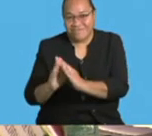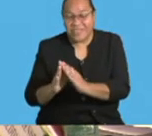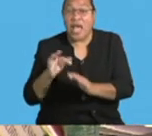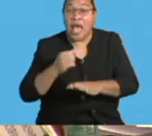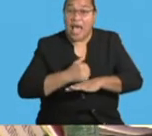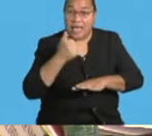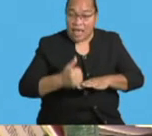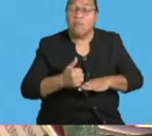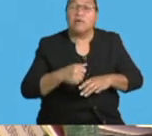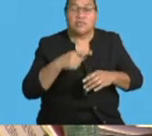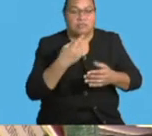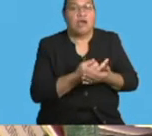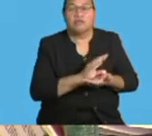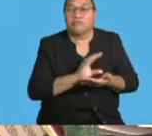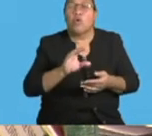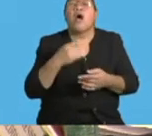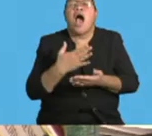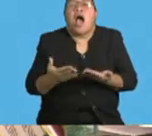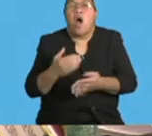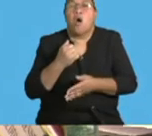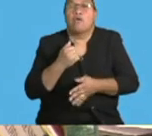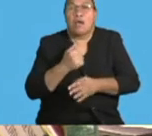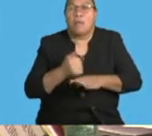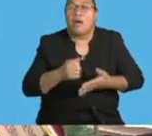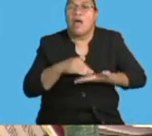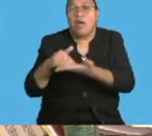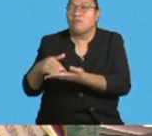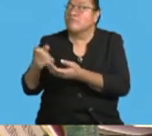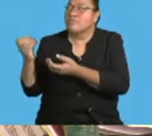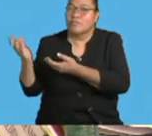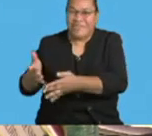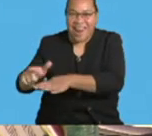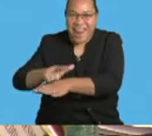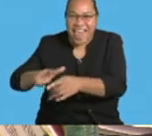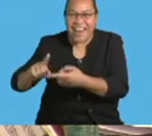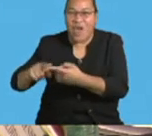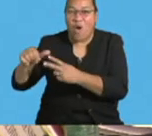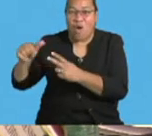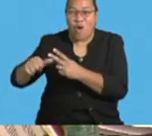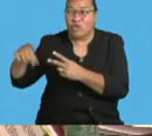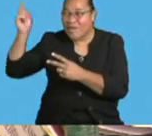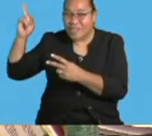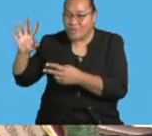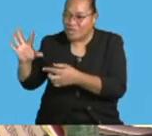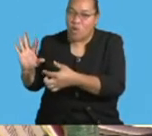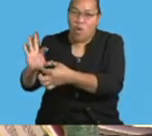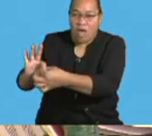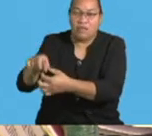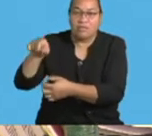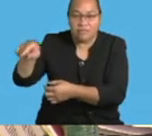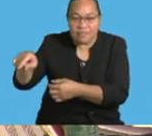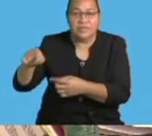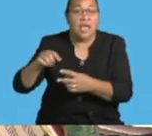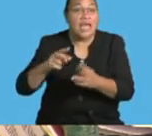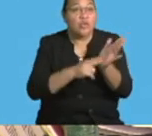was provided in acquiring land and securing connectivity to electricity. The New Zealand Aid Program will continue to